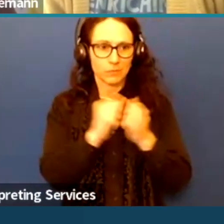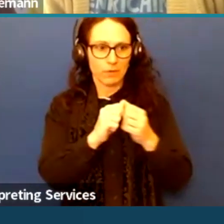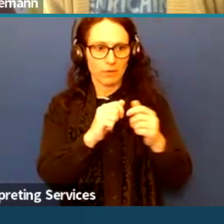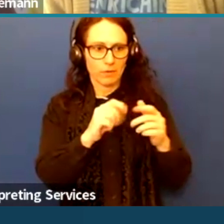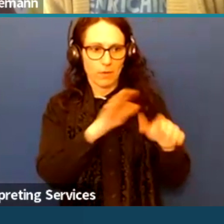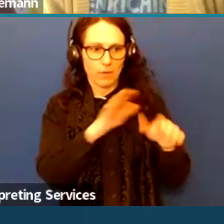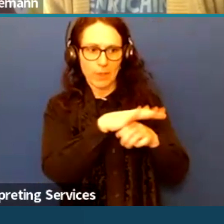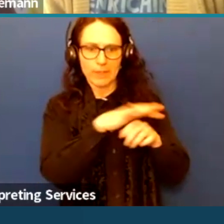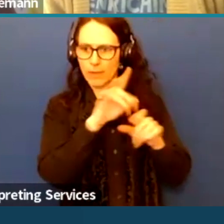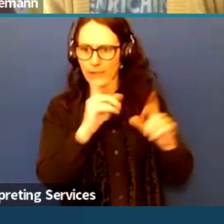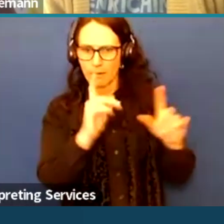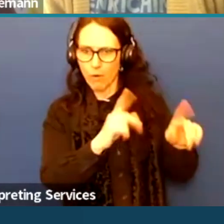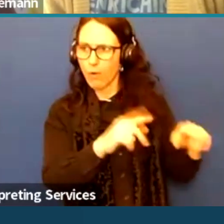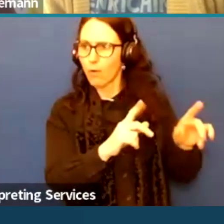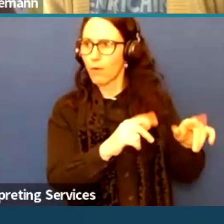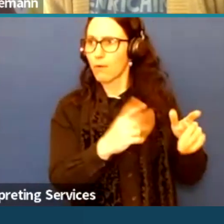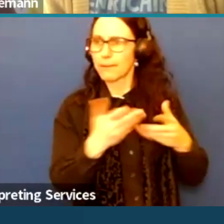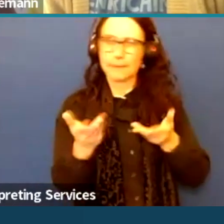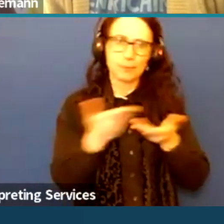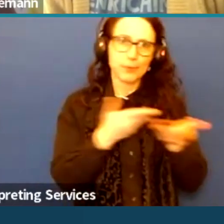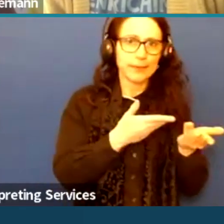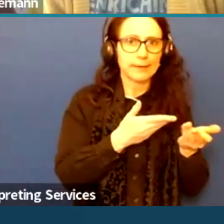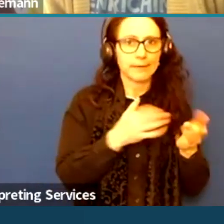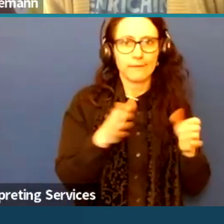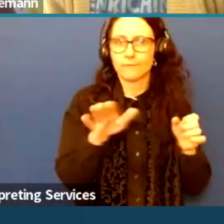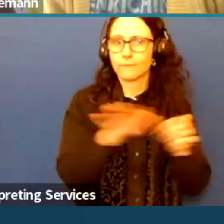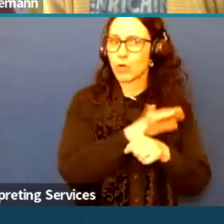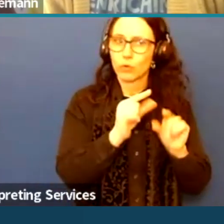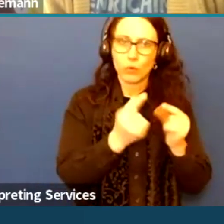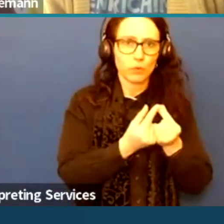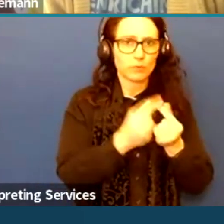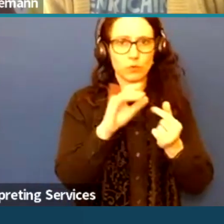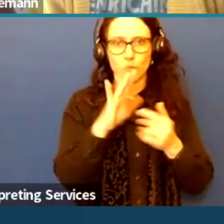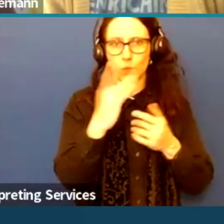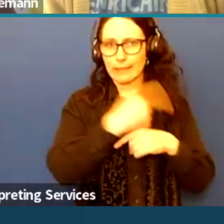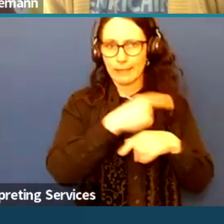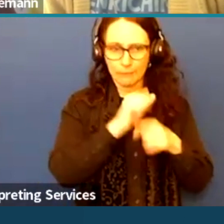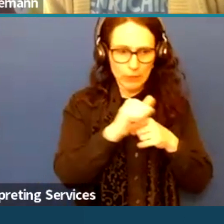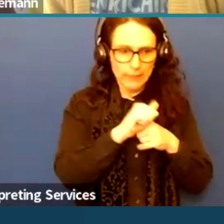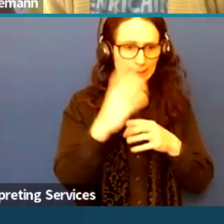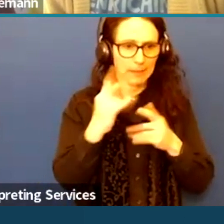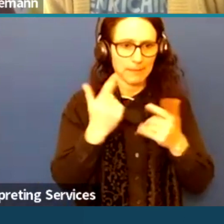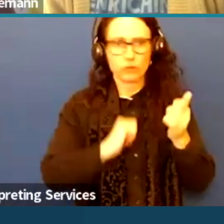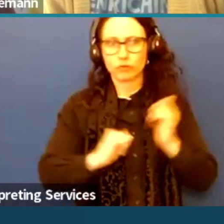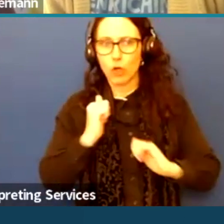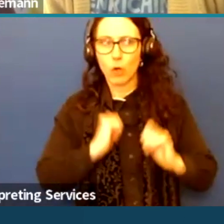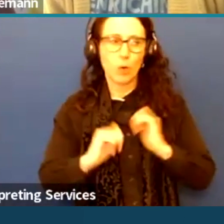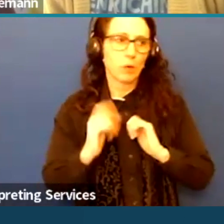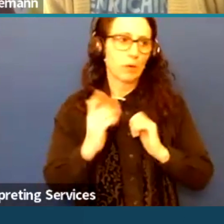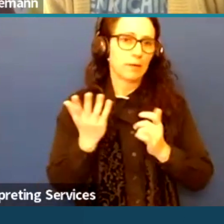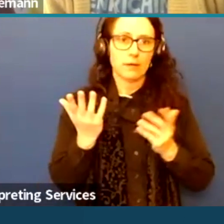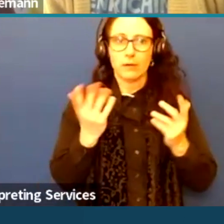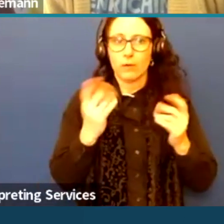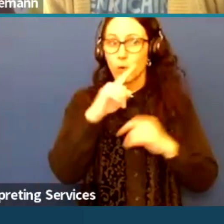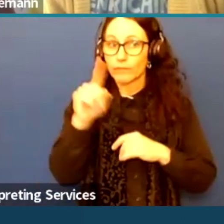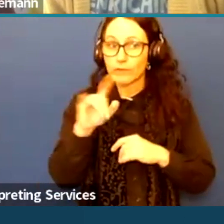come. Periodically, they might bring the full group in to do a day of training. They might come in for a show. If it's a zoo,